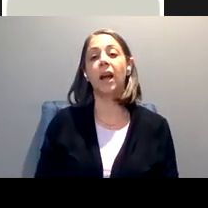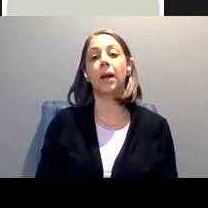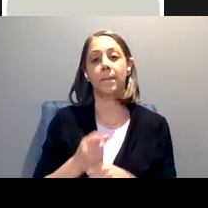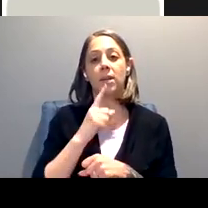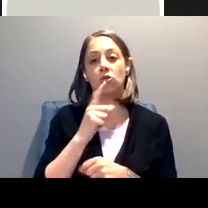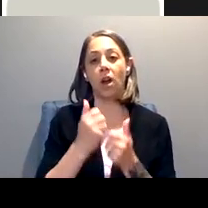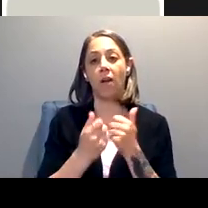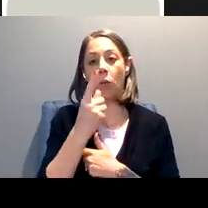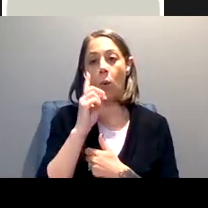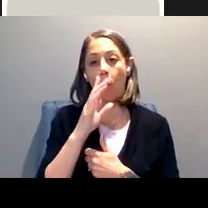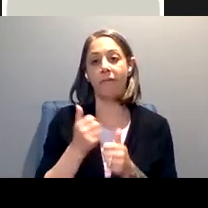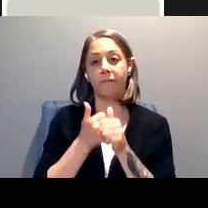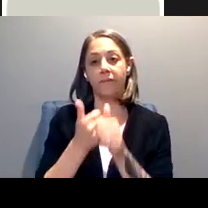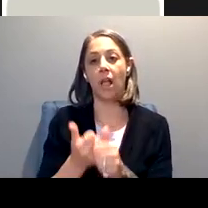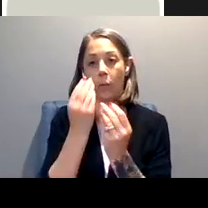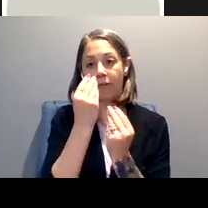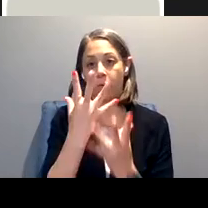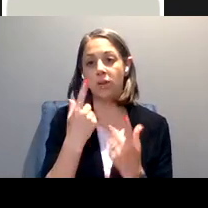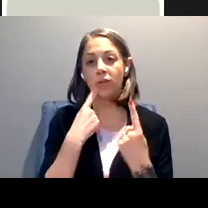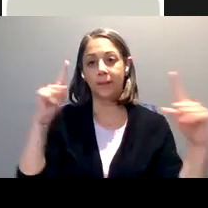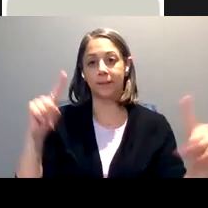content effectively.